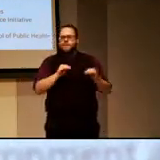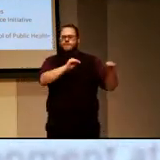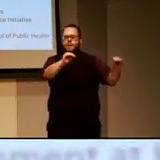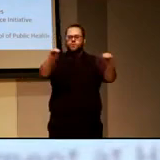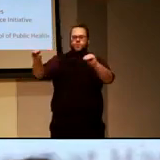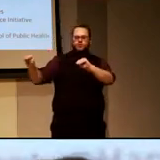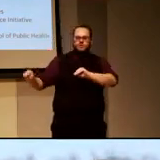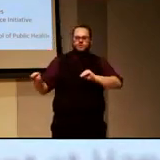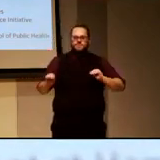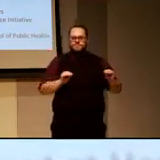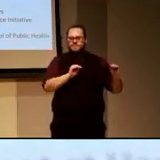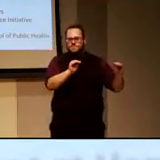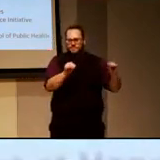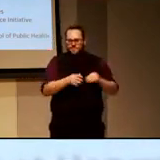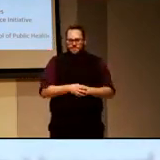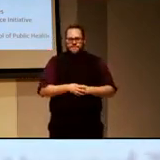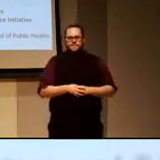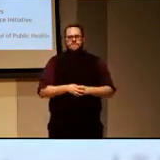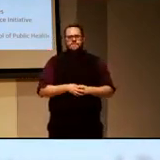Migration.